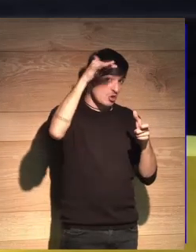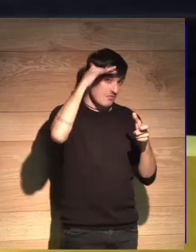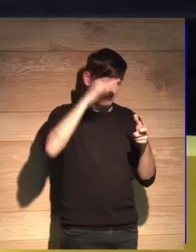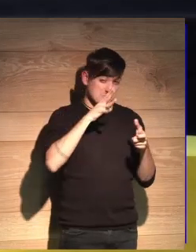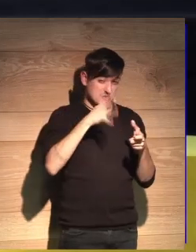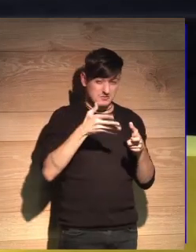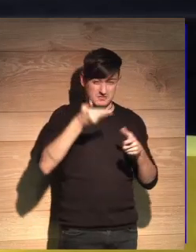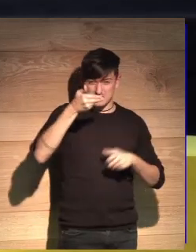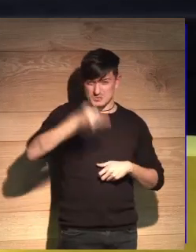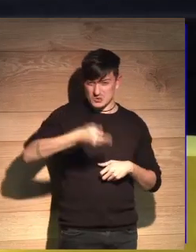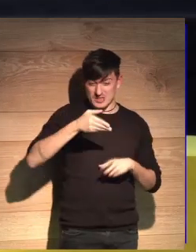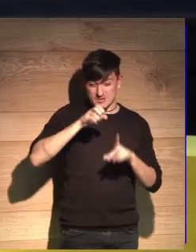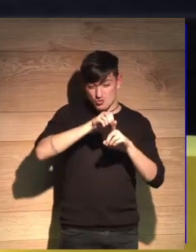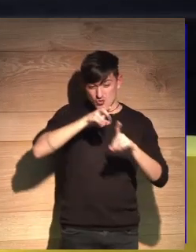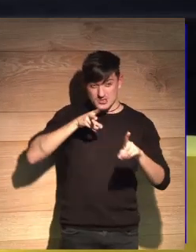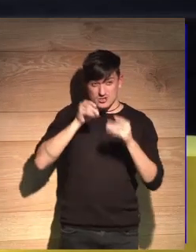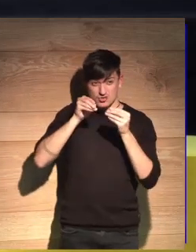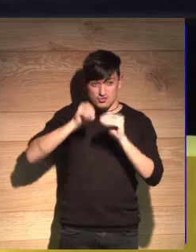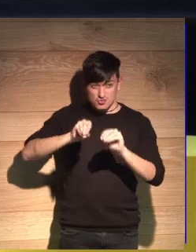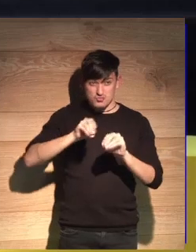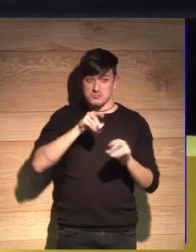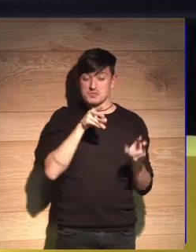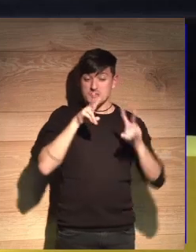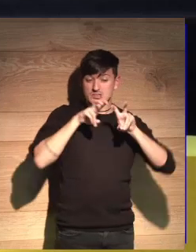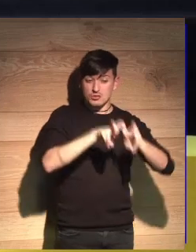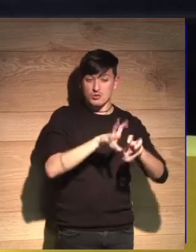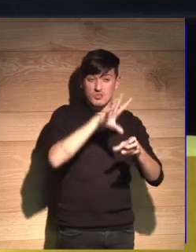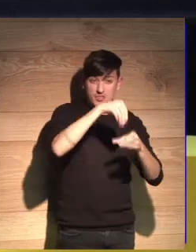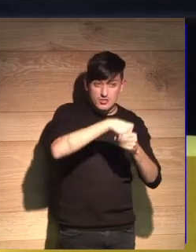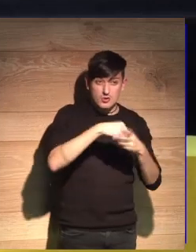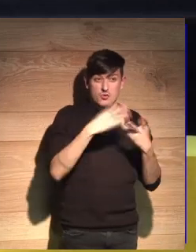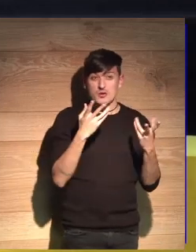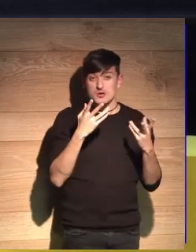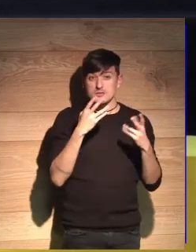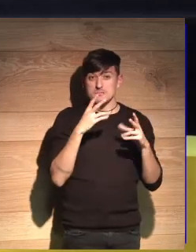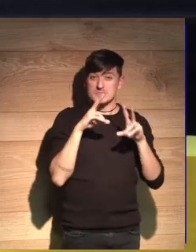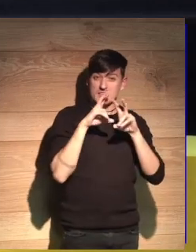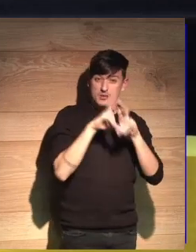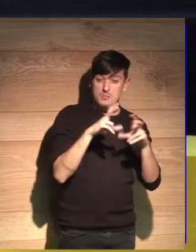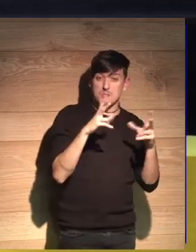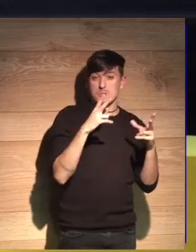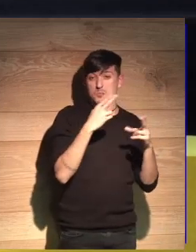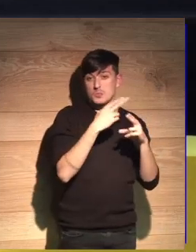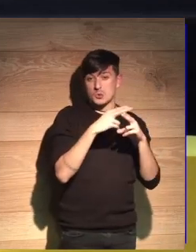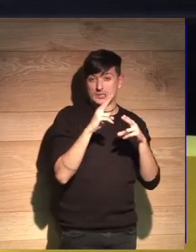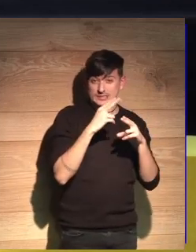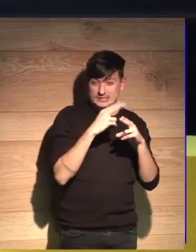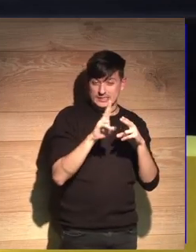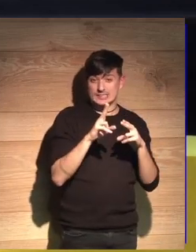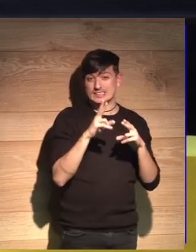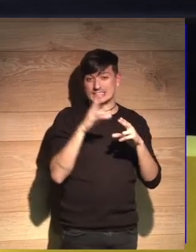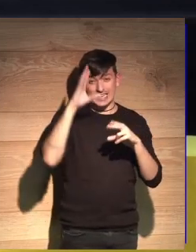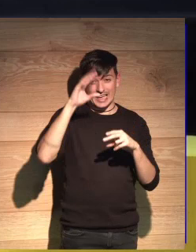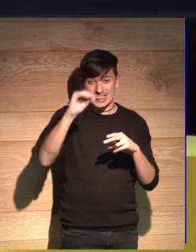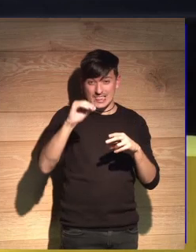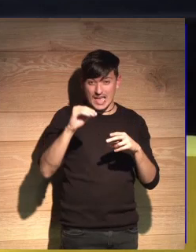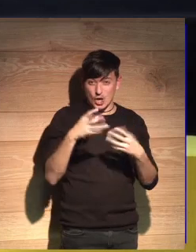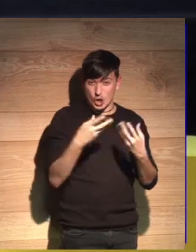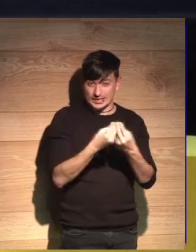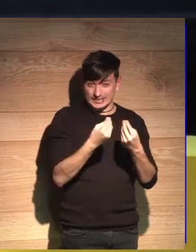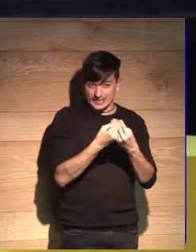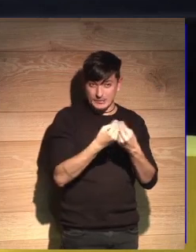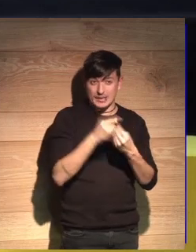philosophical part. That's why his vision is quite important. He tackles things as public policies, neuroethos, collective intelligence,